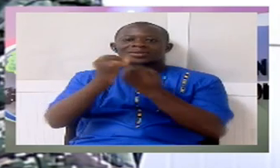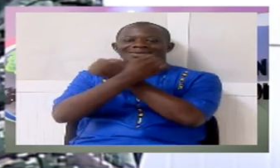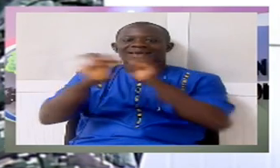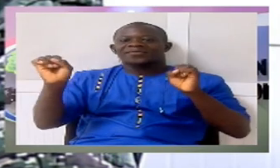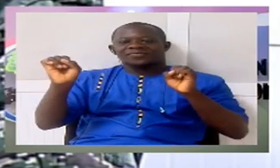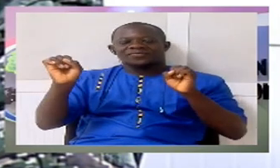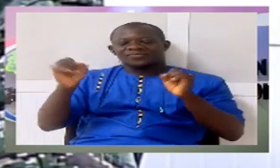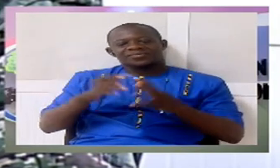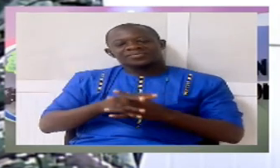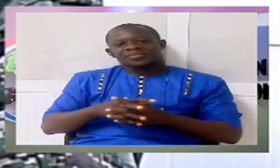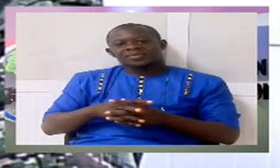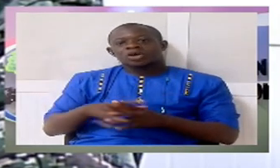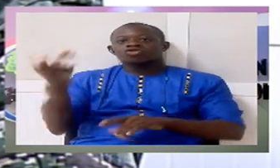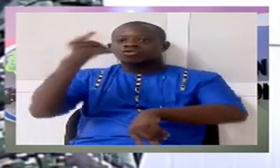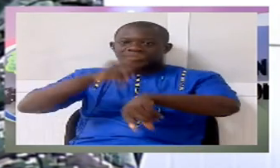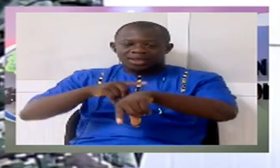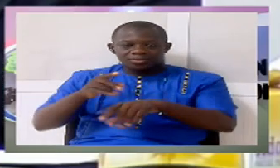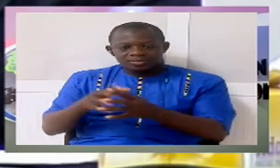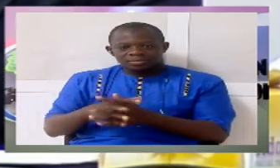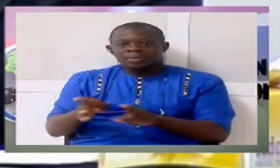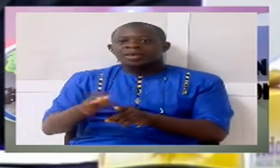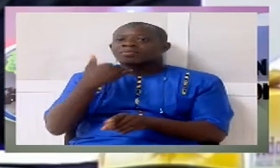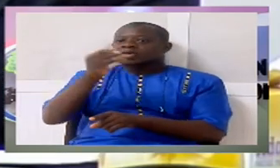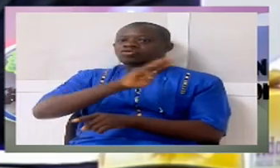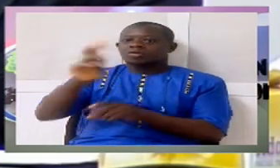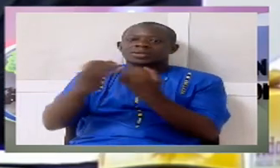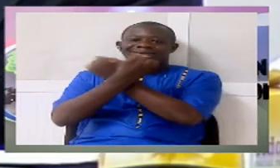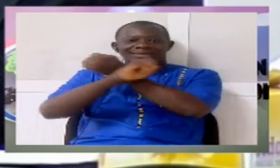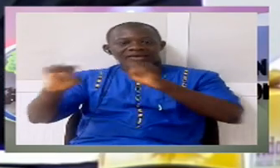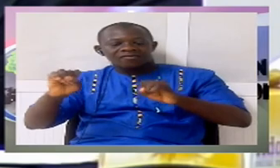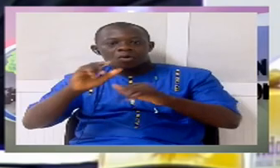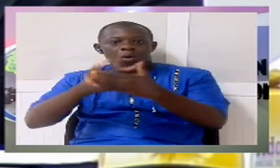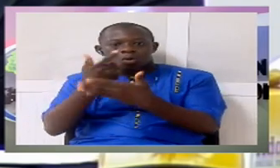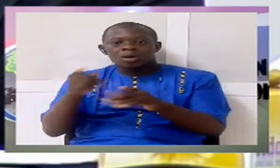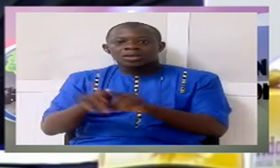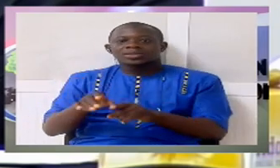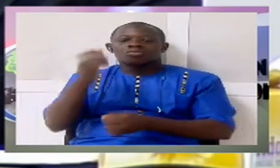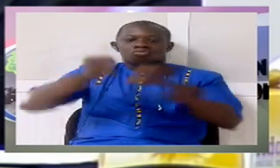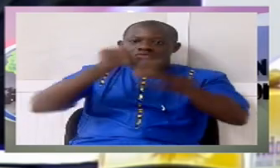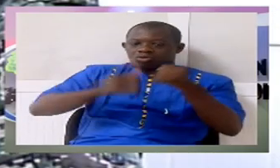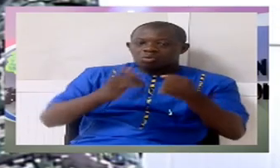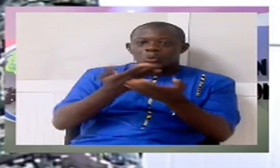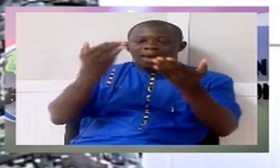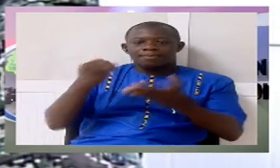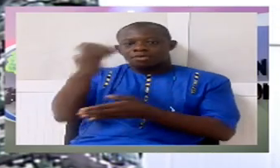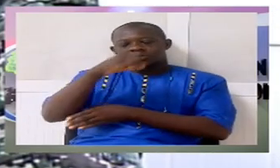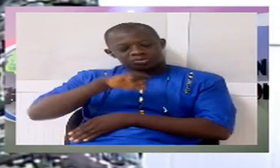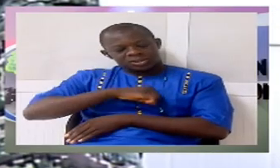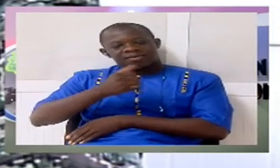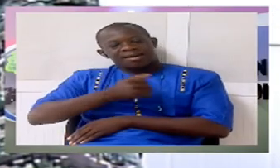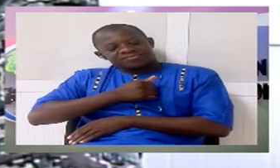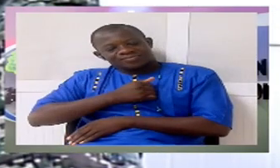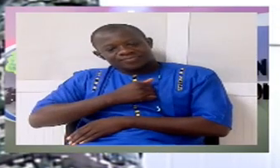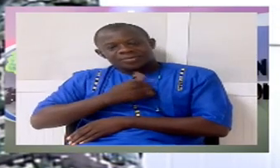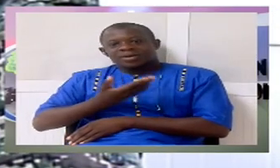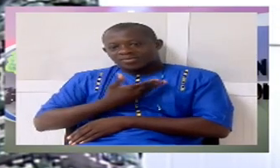safe. Okay, légui nak. Sometimes. Was it just unsafe or they were just running out of fear? Wala de ko rek